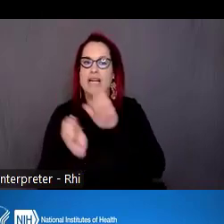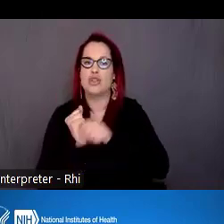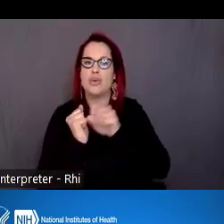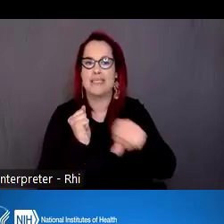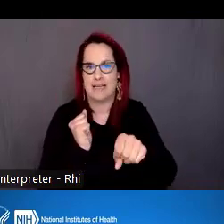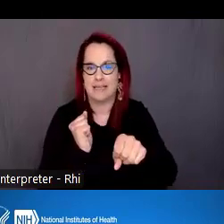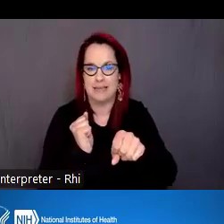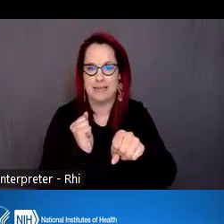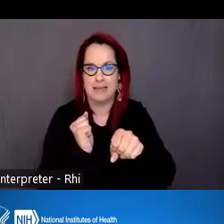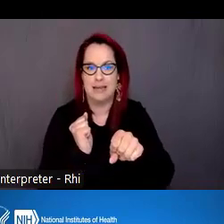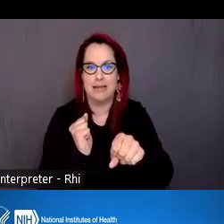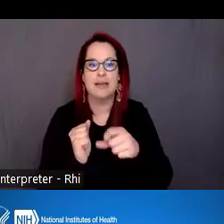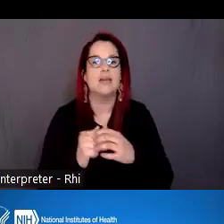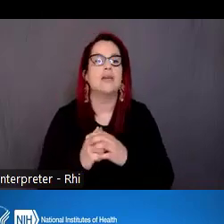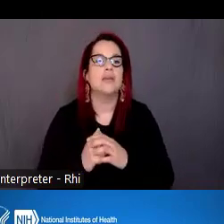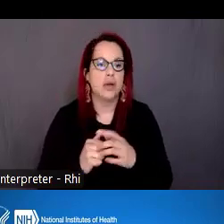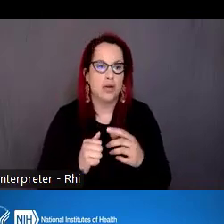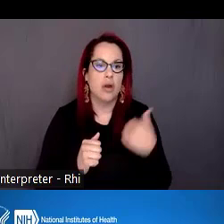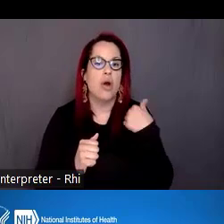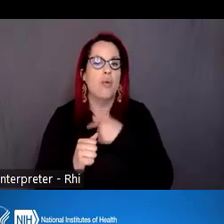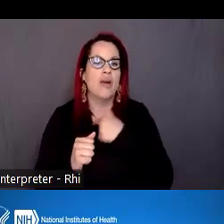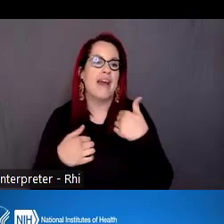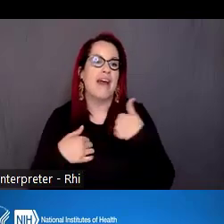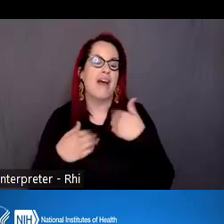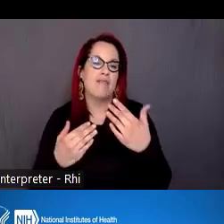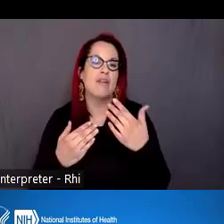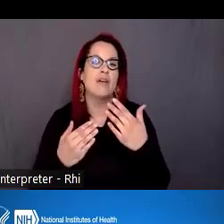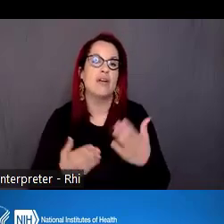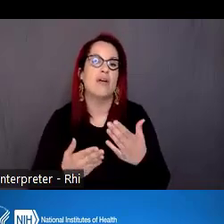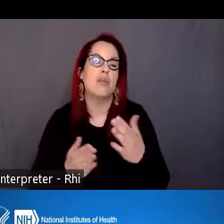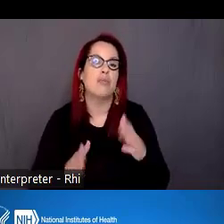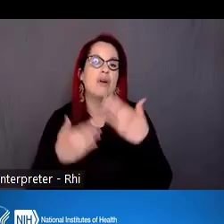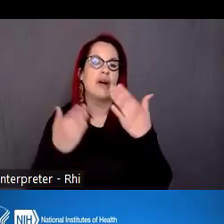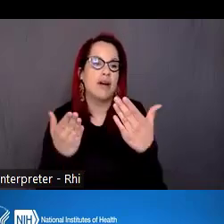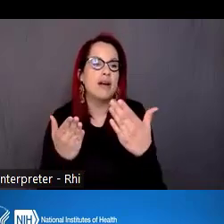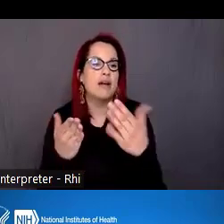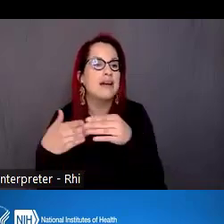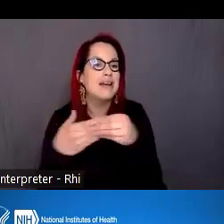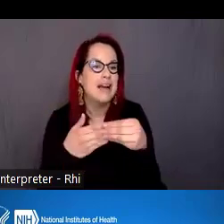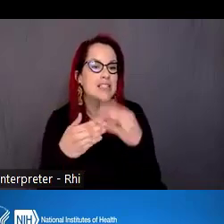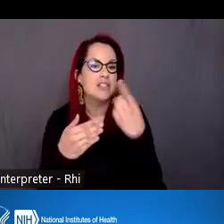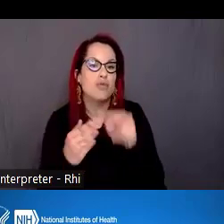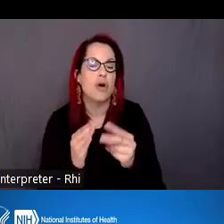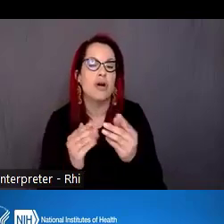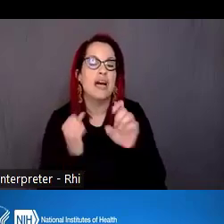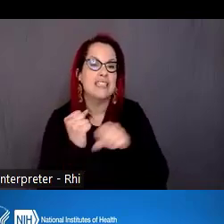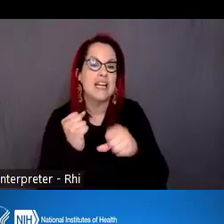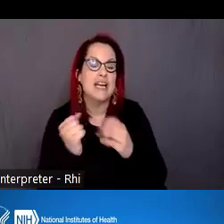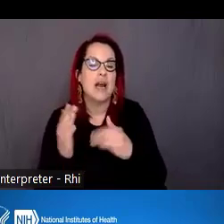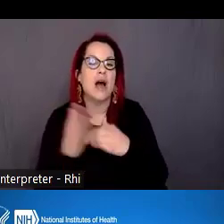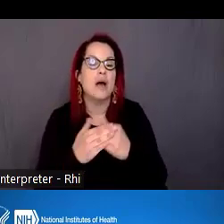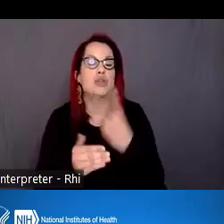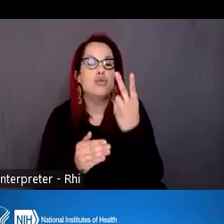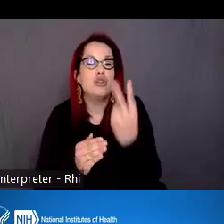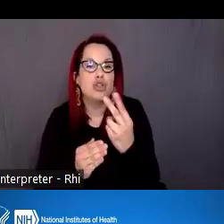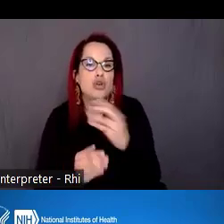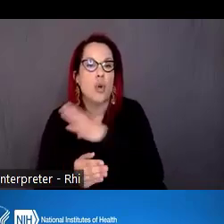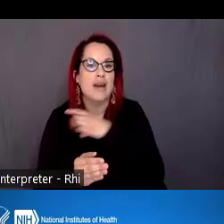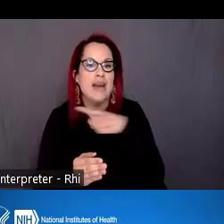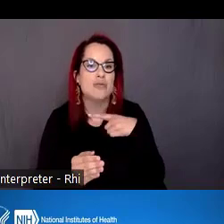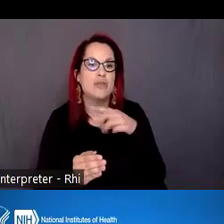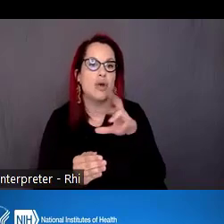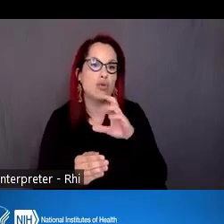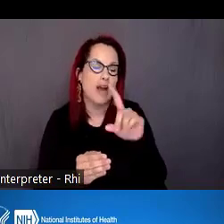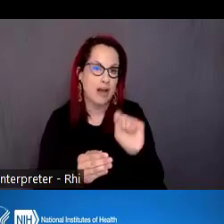Opera has provided guidance that you can extend up to 2 council rounds to avoid having to reissue NOFOs